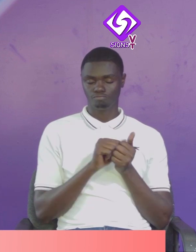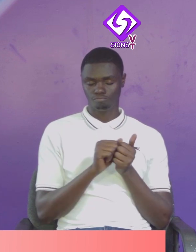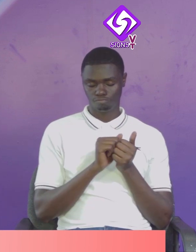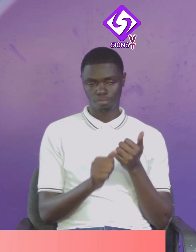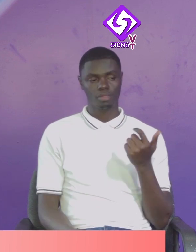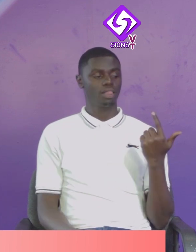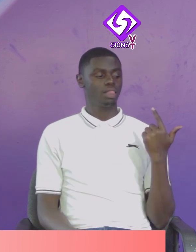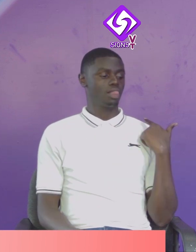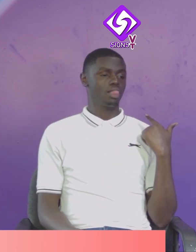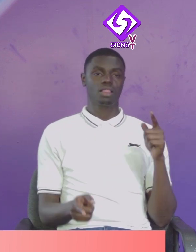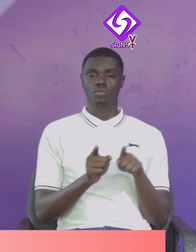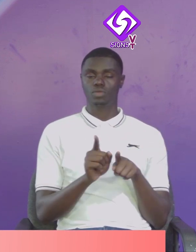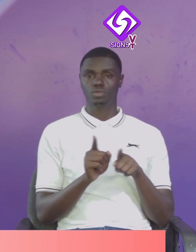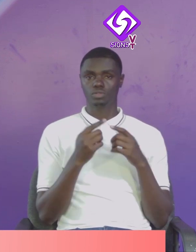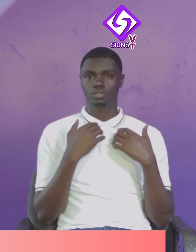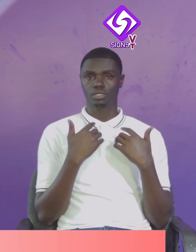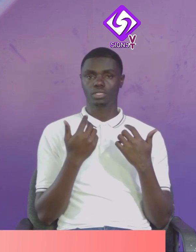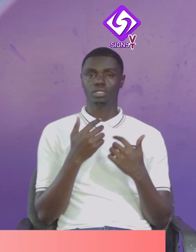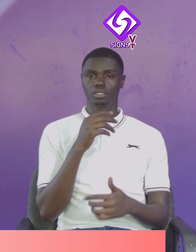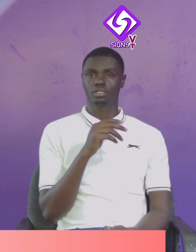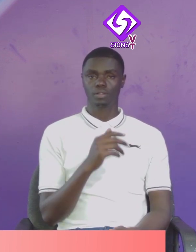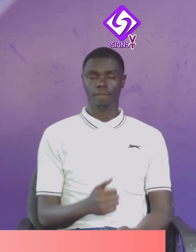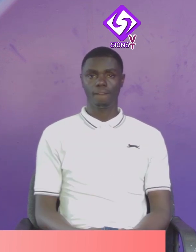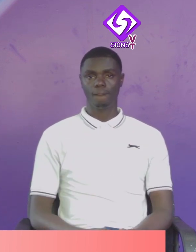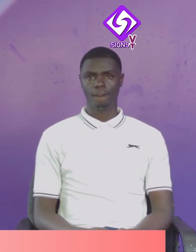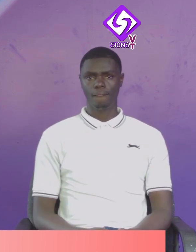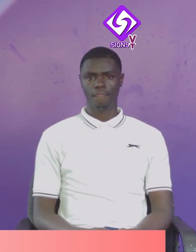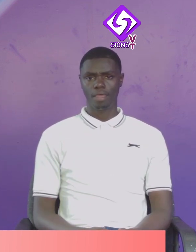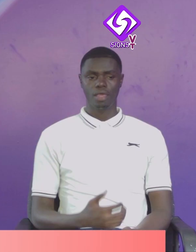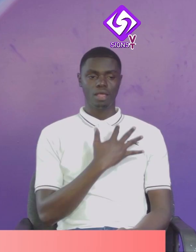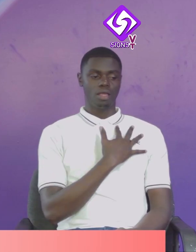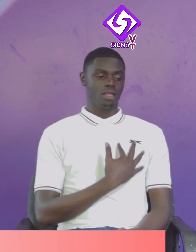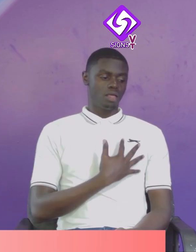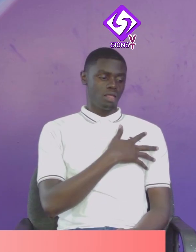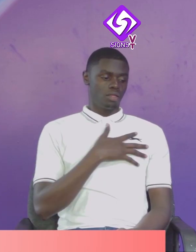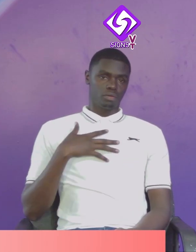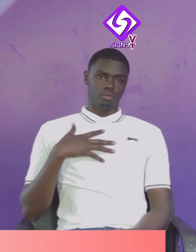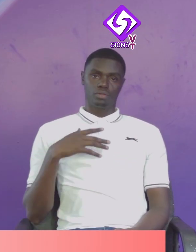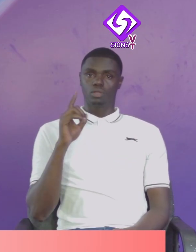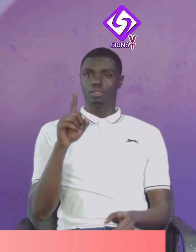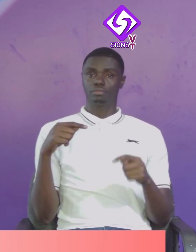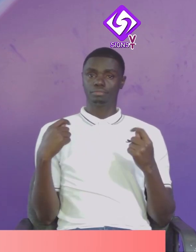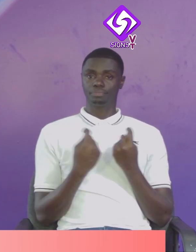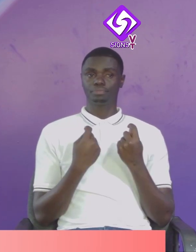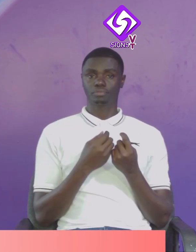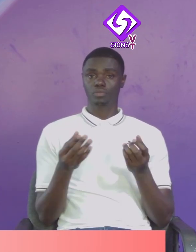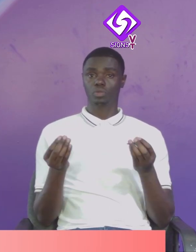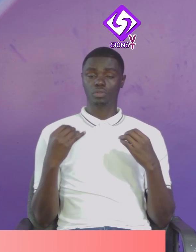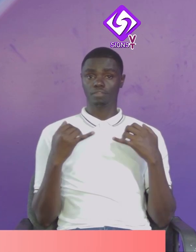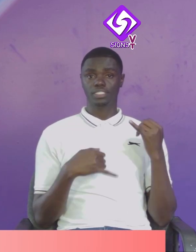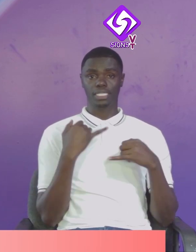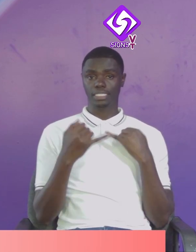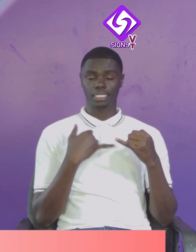of course, we also had mouth-watering clashes, Makona. Yeah. Croatia, of course, one of the teams to give us an entertaining